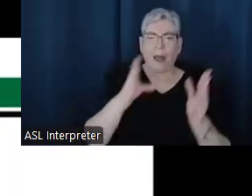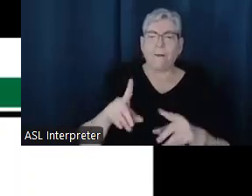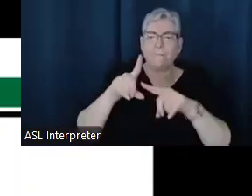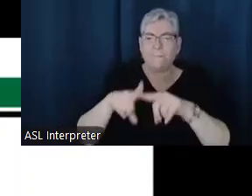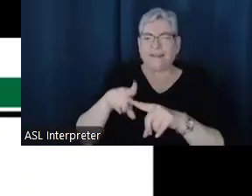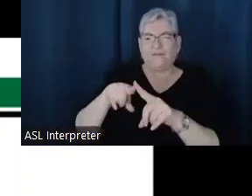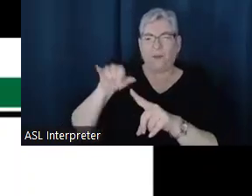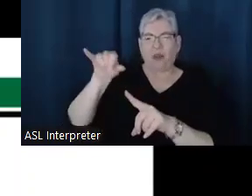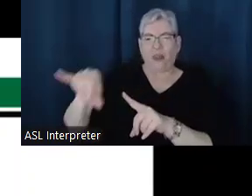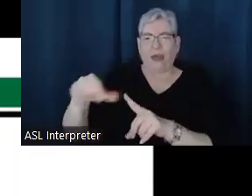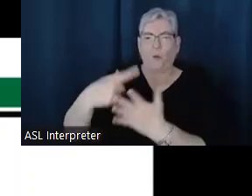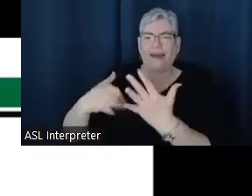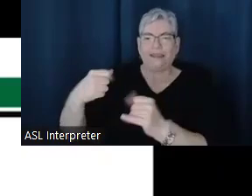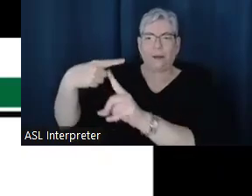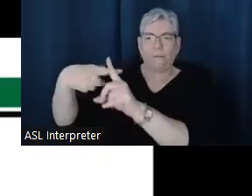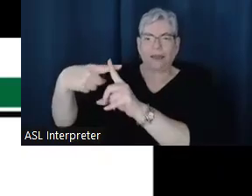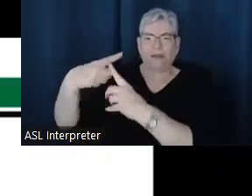strengths themselves.